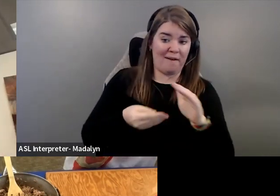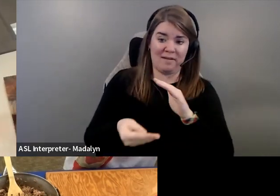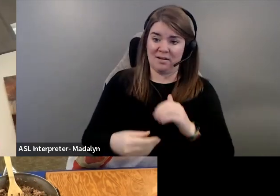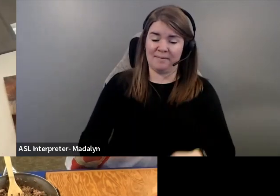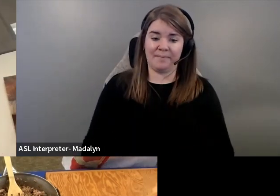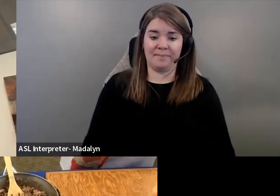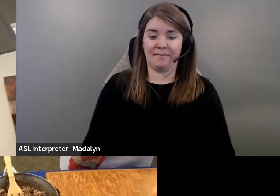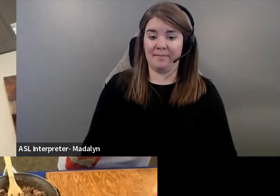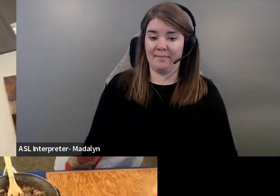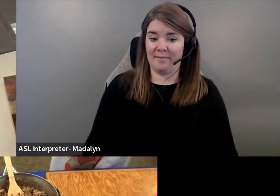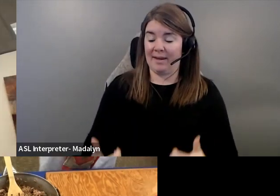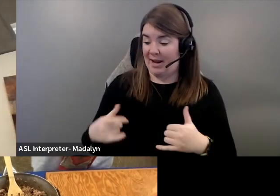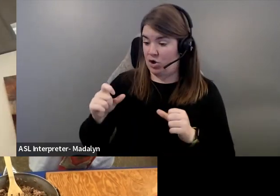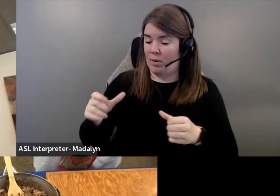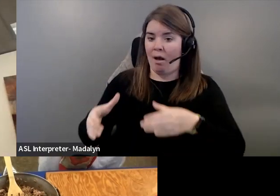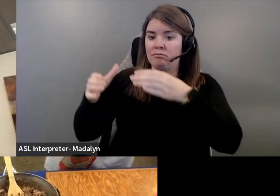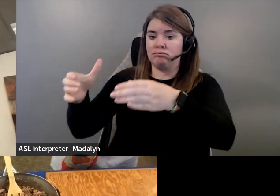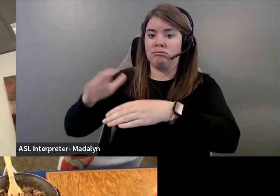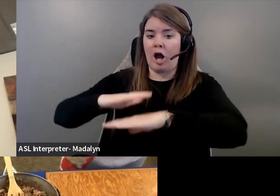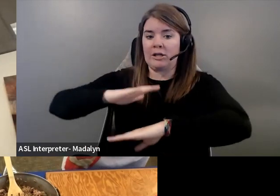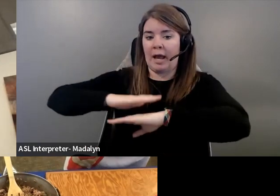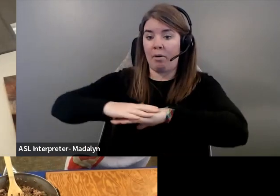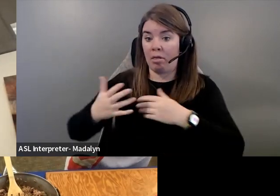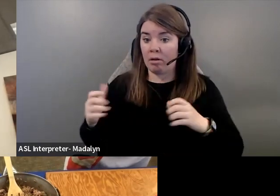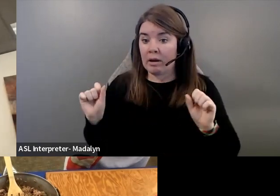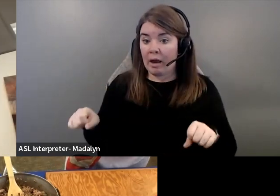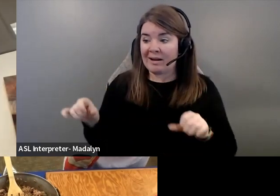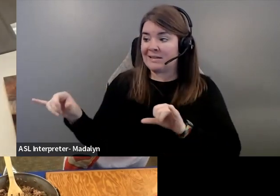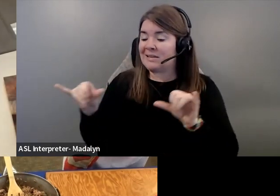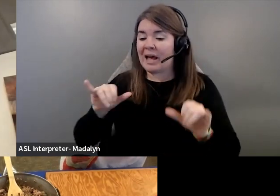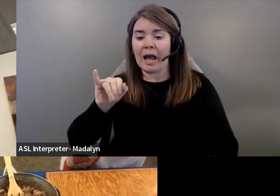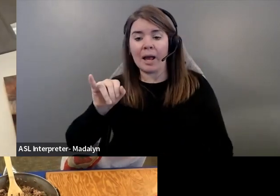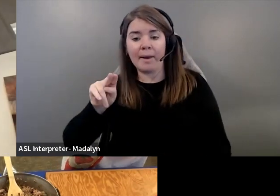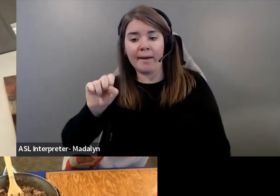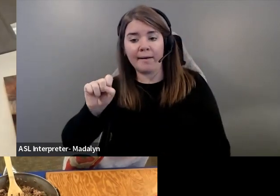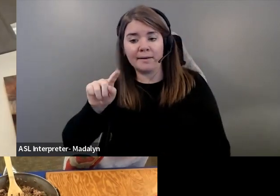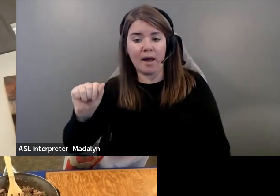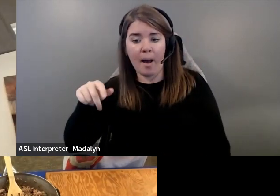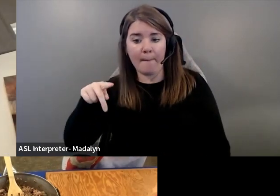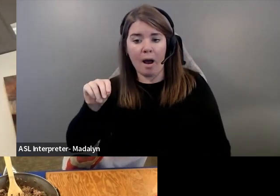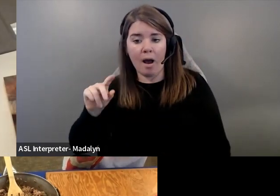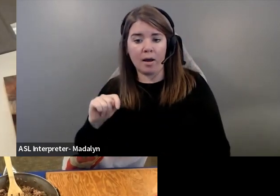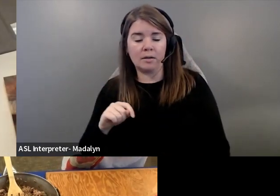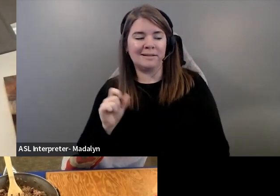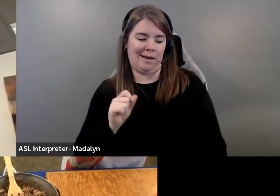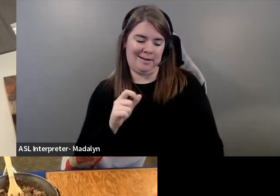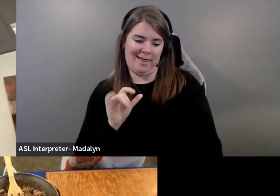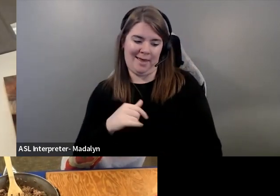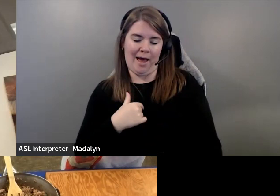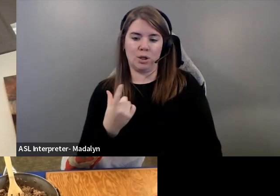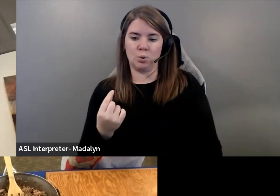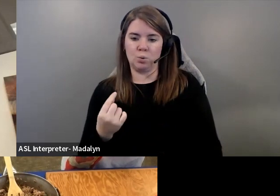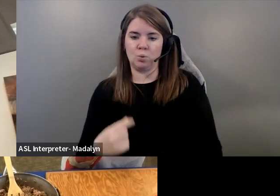that you can set on a table too, because it's not any Yes. bigger than an Instapot. yes, you can. So those are some of the things I do, and I will